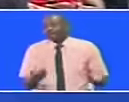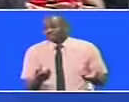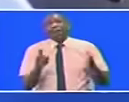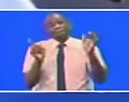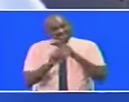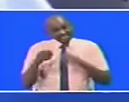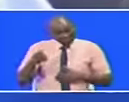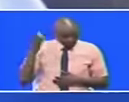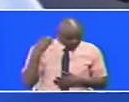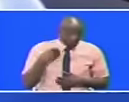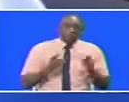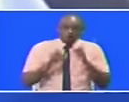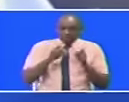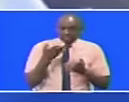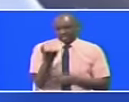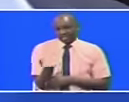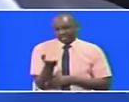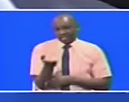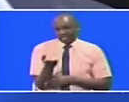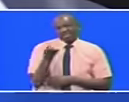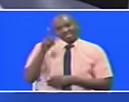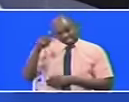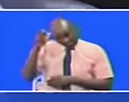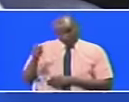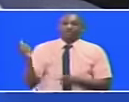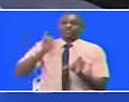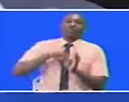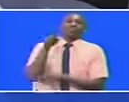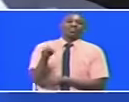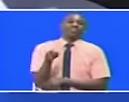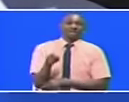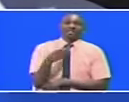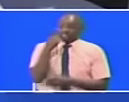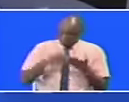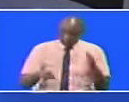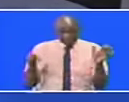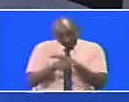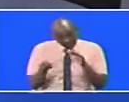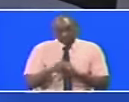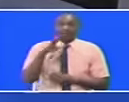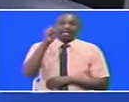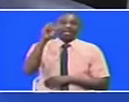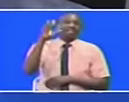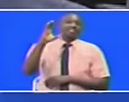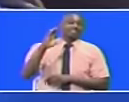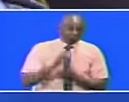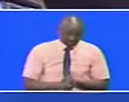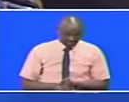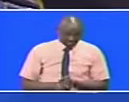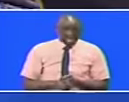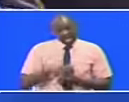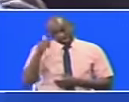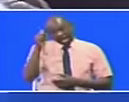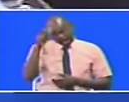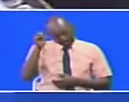na mbunge matata wa Cherangani Kipruto Arap Kirwa ambaye sasa ni naibu kinara wa ANC. Amina